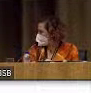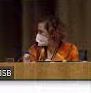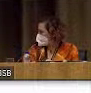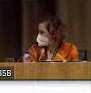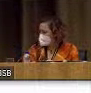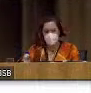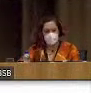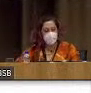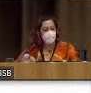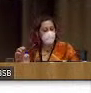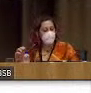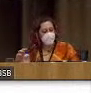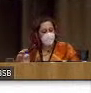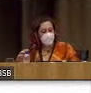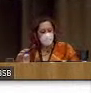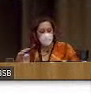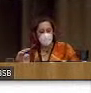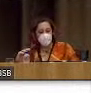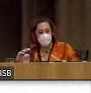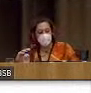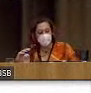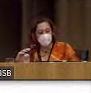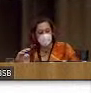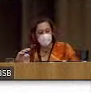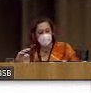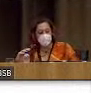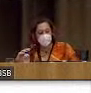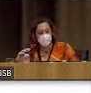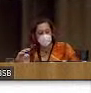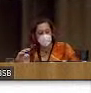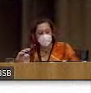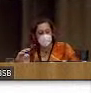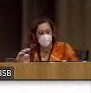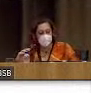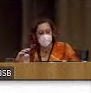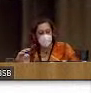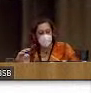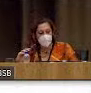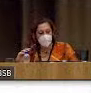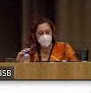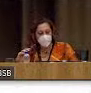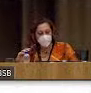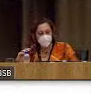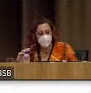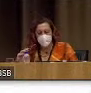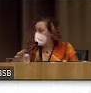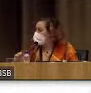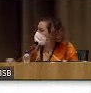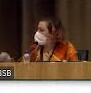Will I be the ones passing these? Okay, our team will do that.